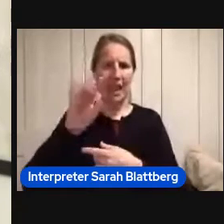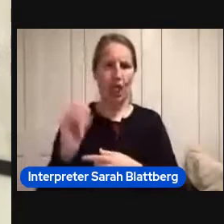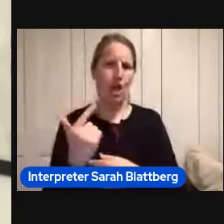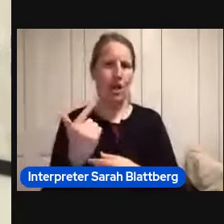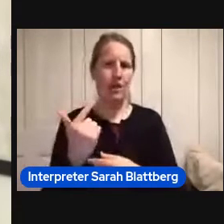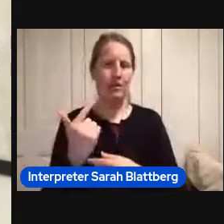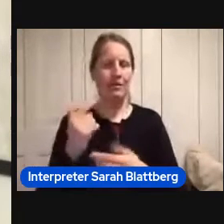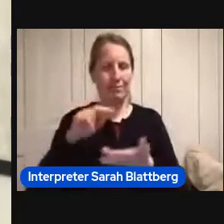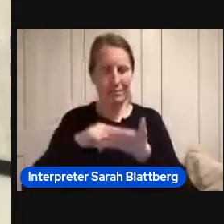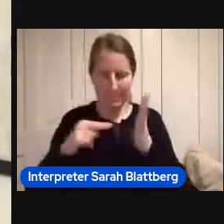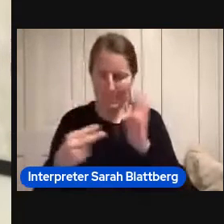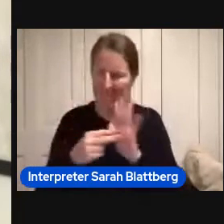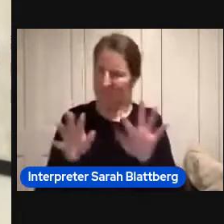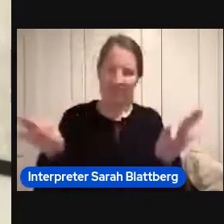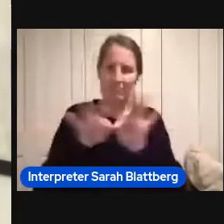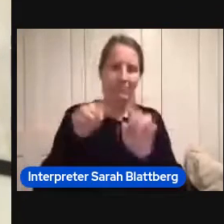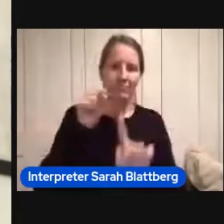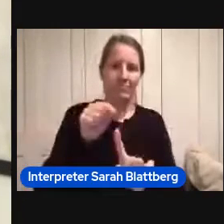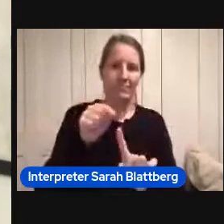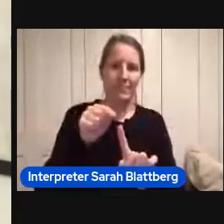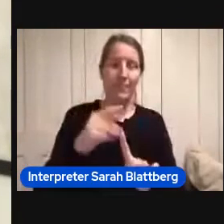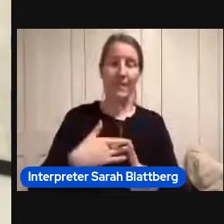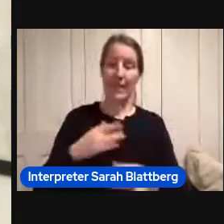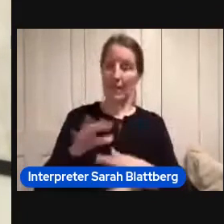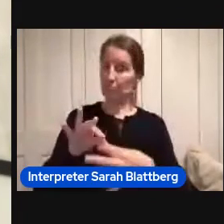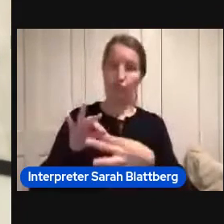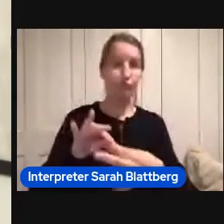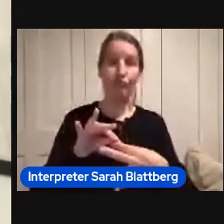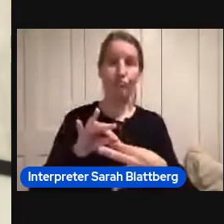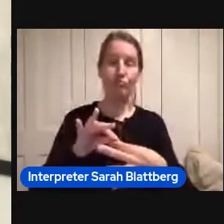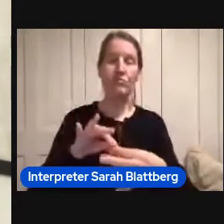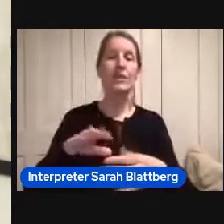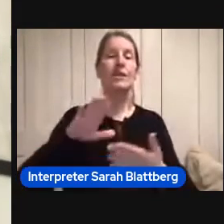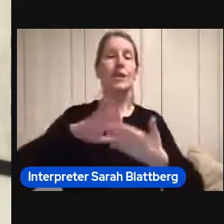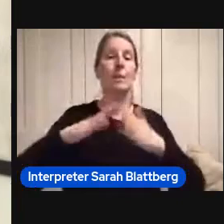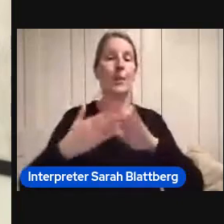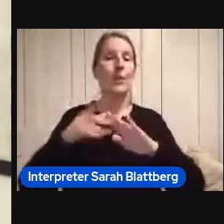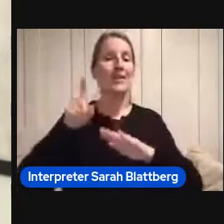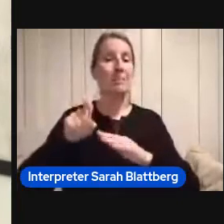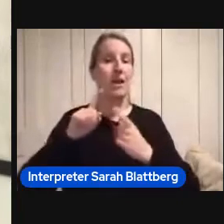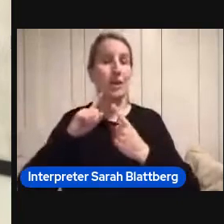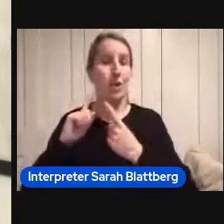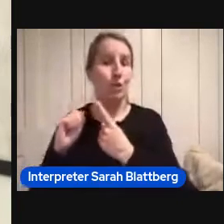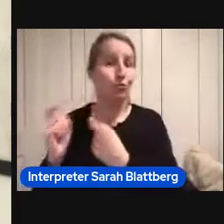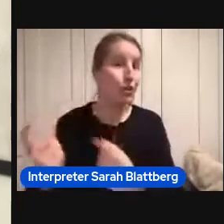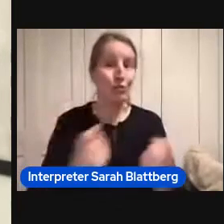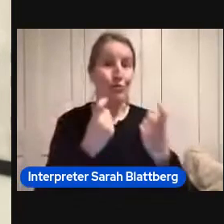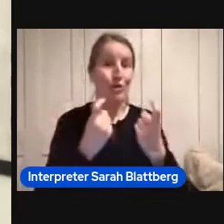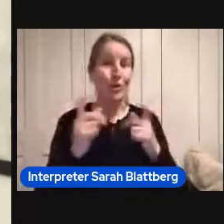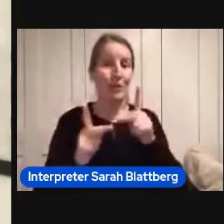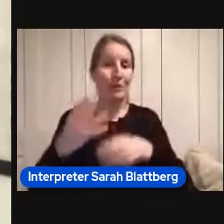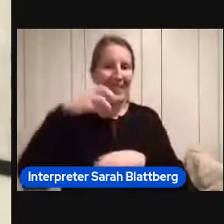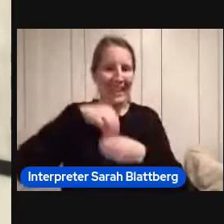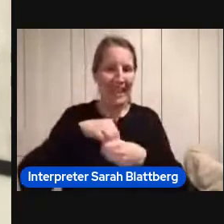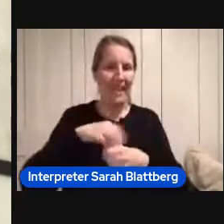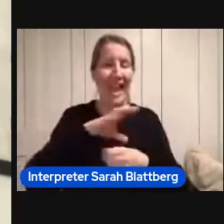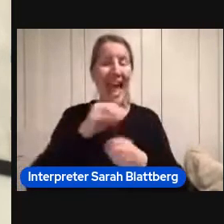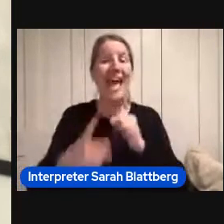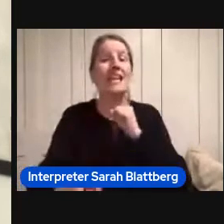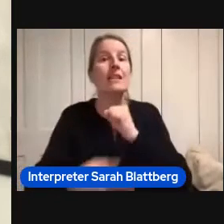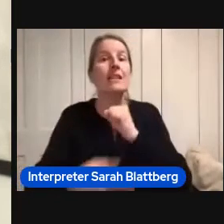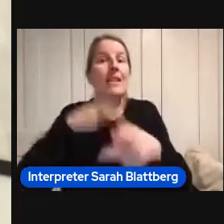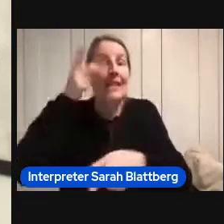Jewish communities. And it's only possible when our communities are not only recruiting people into their environments, but